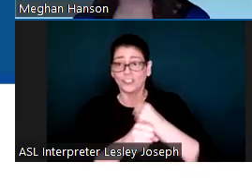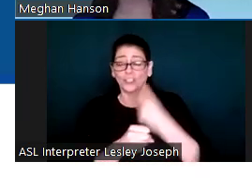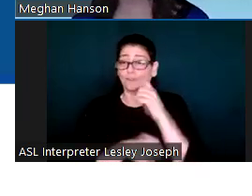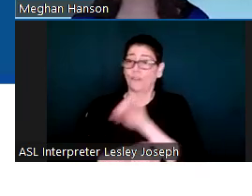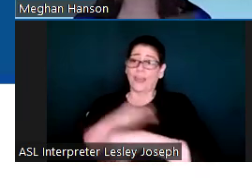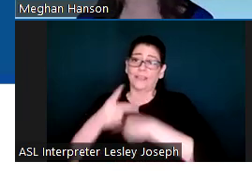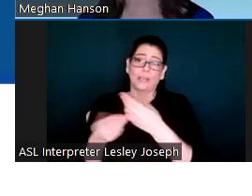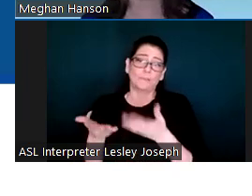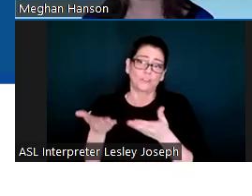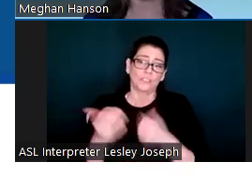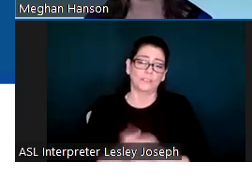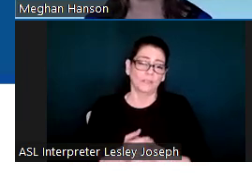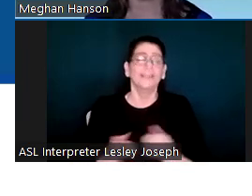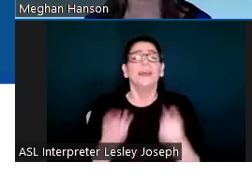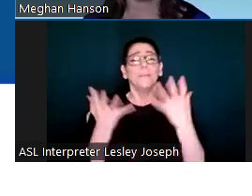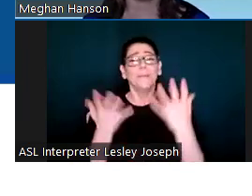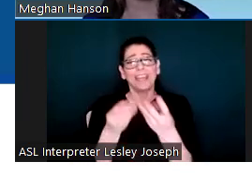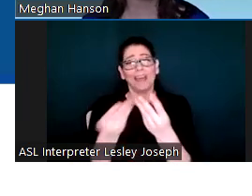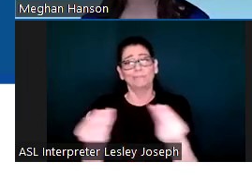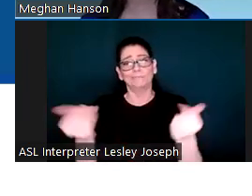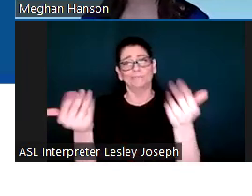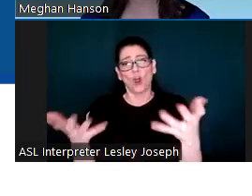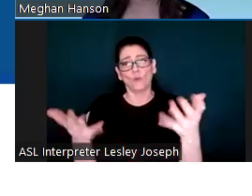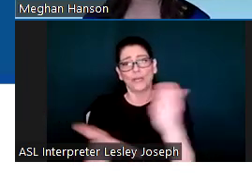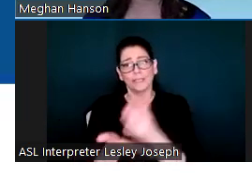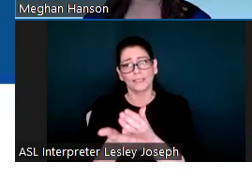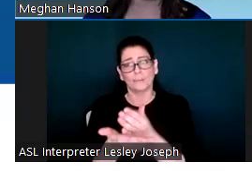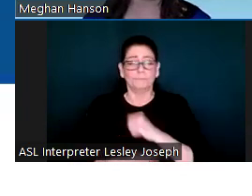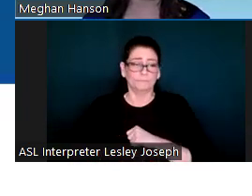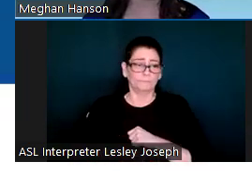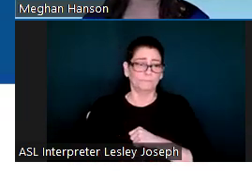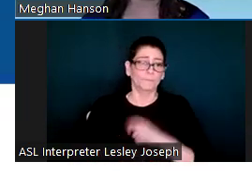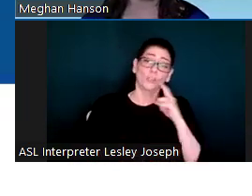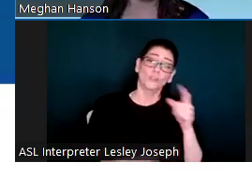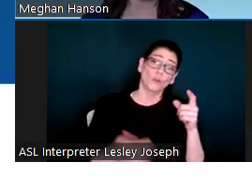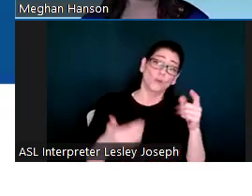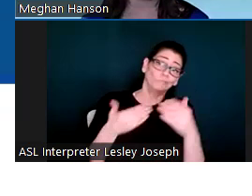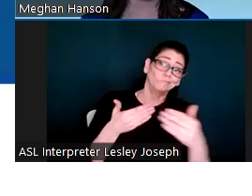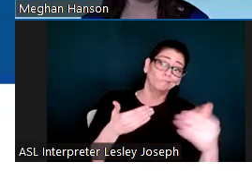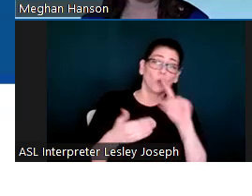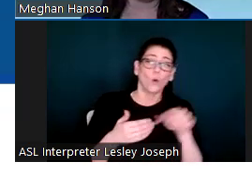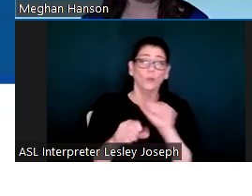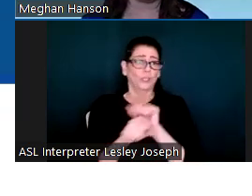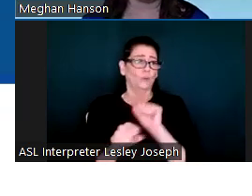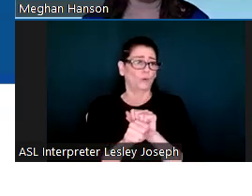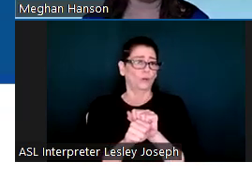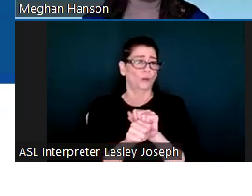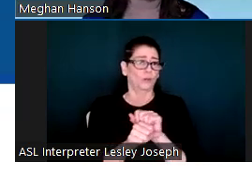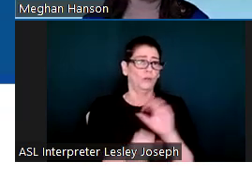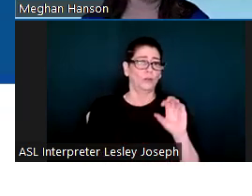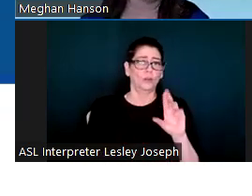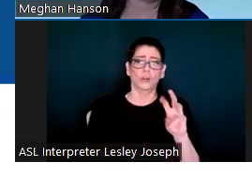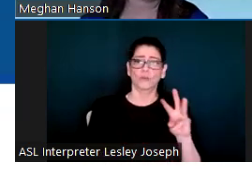service. A lot of them have phased those programs out because they knew it was coming. So going forward, we will only have either work crews or the supported